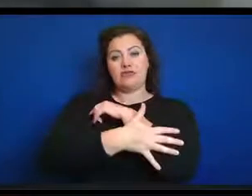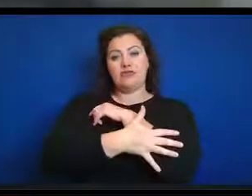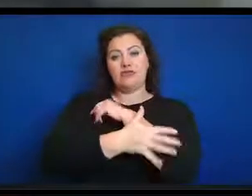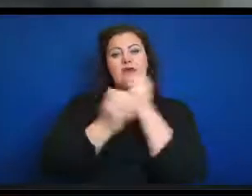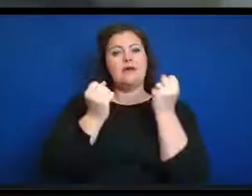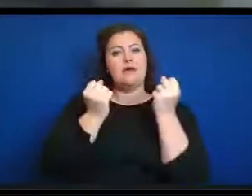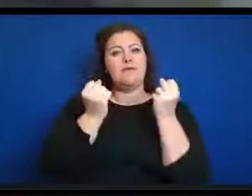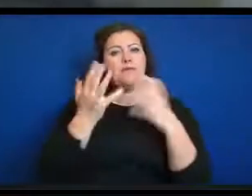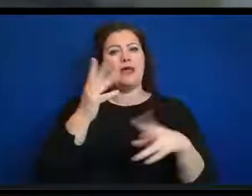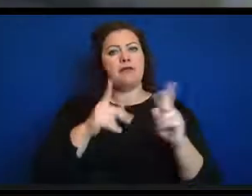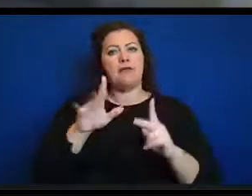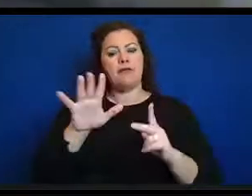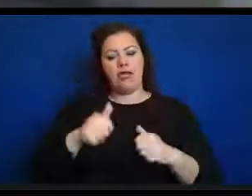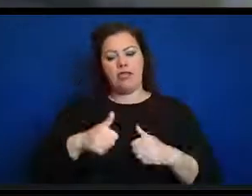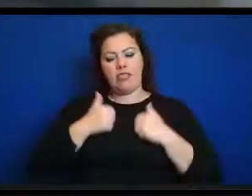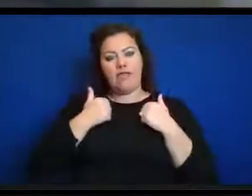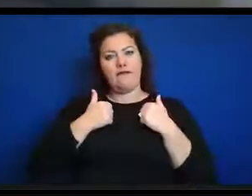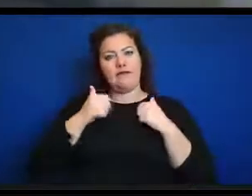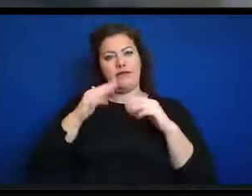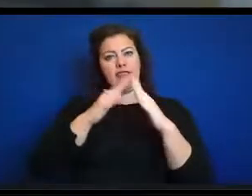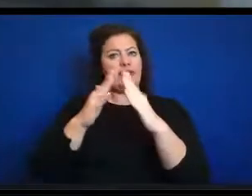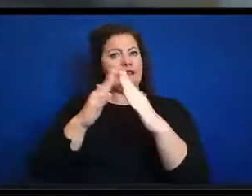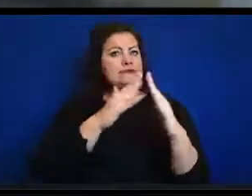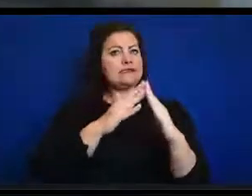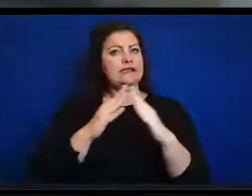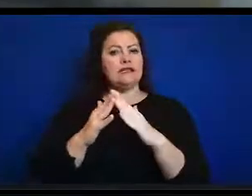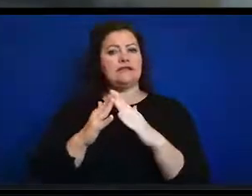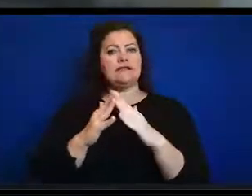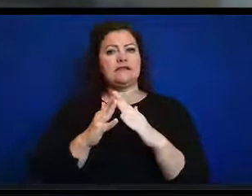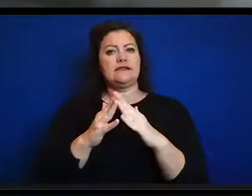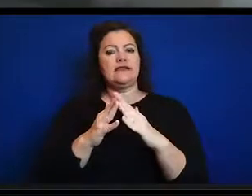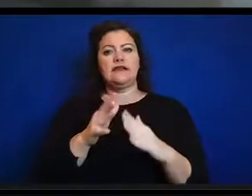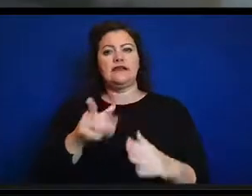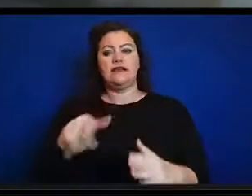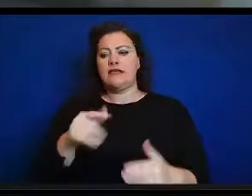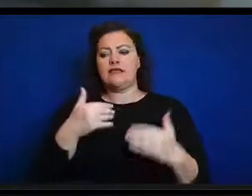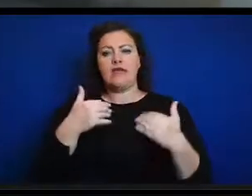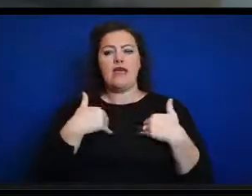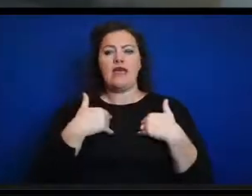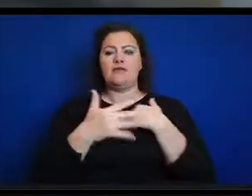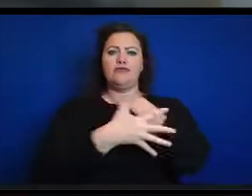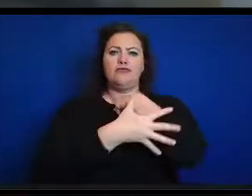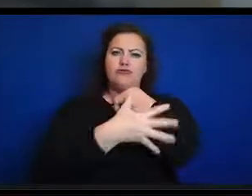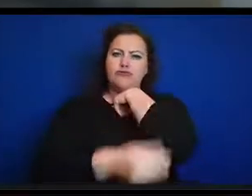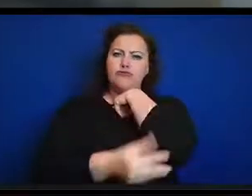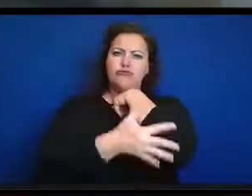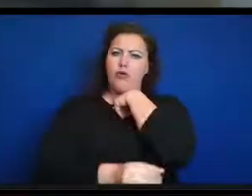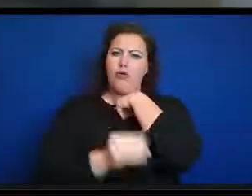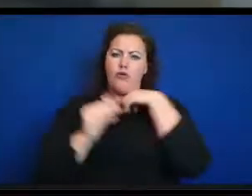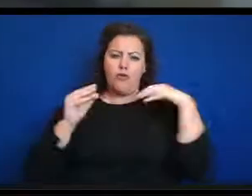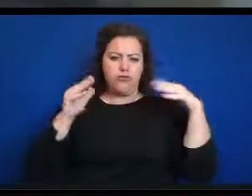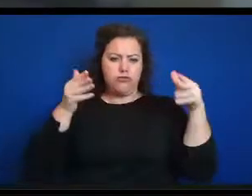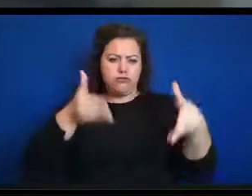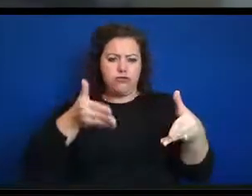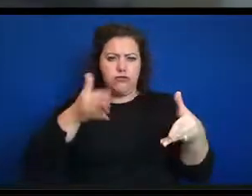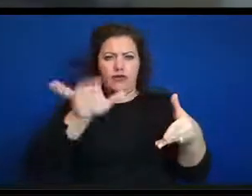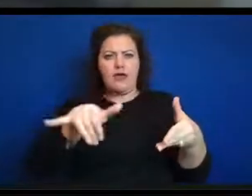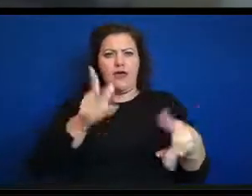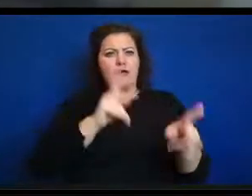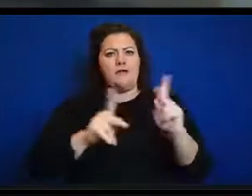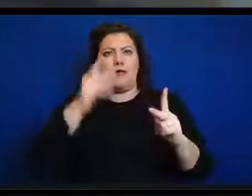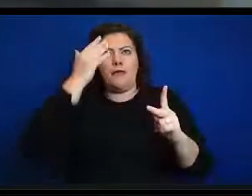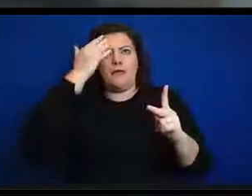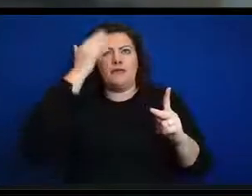who lived in the cities, there was concentrated poverty, and people didn't know